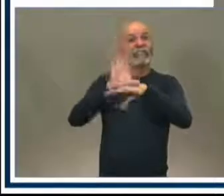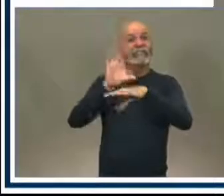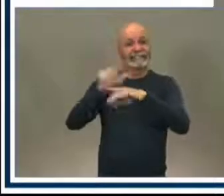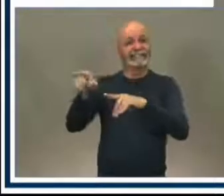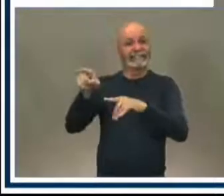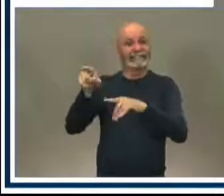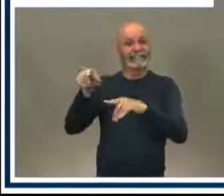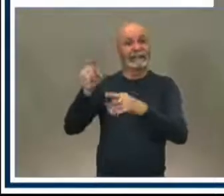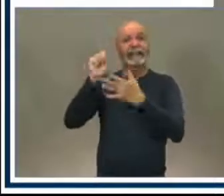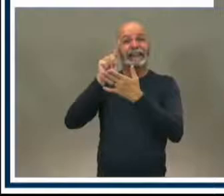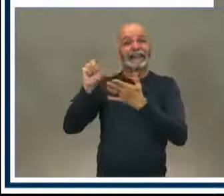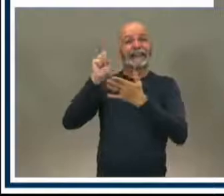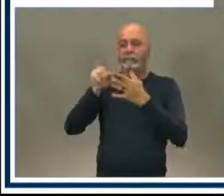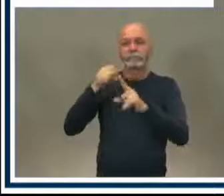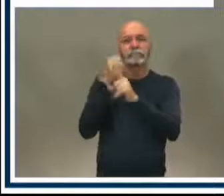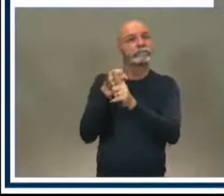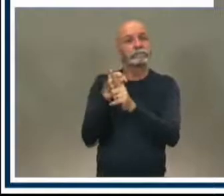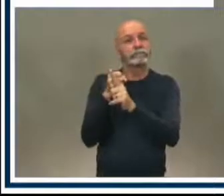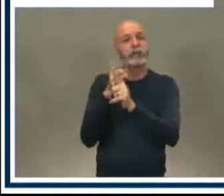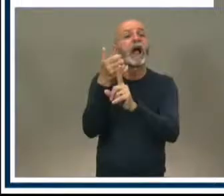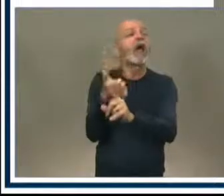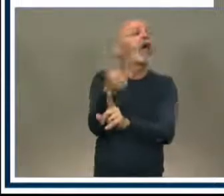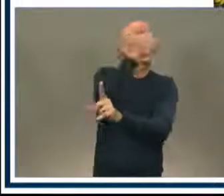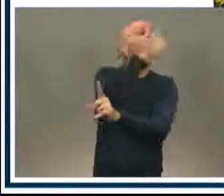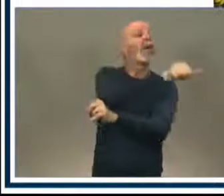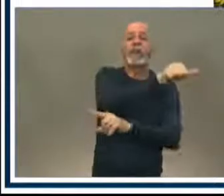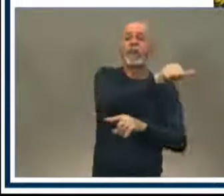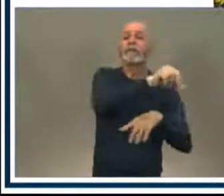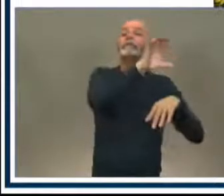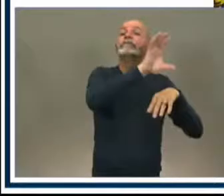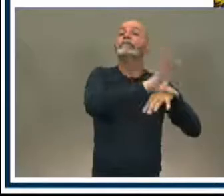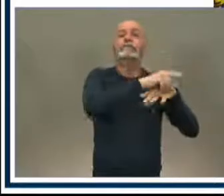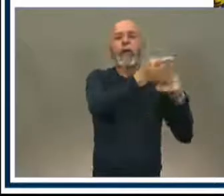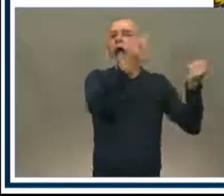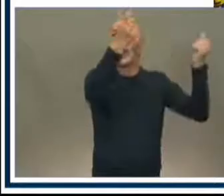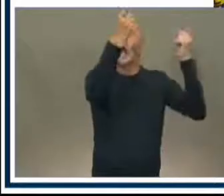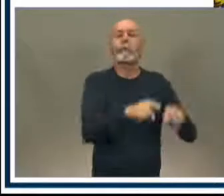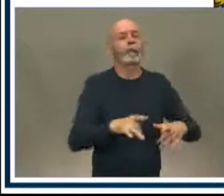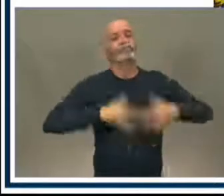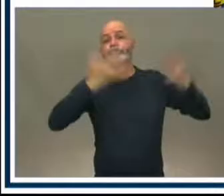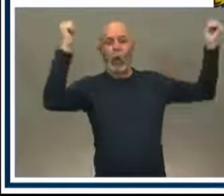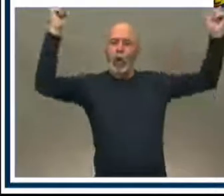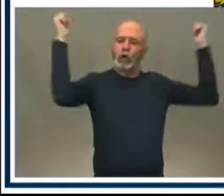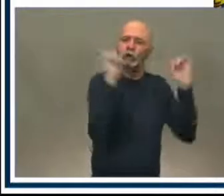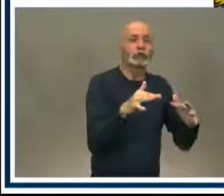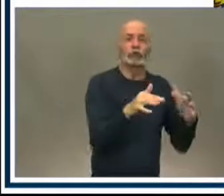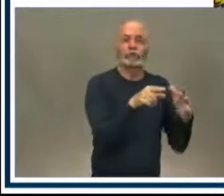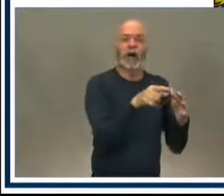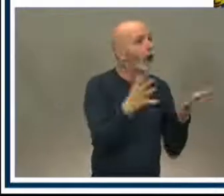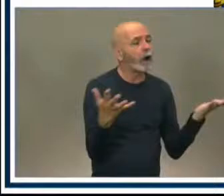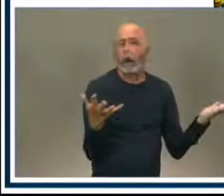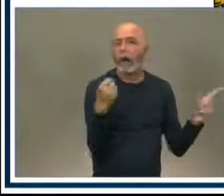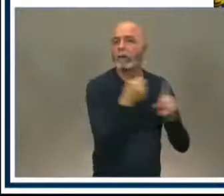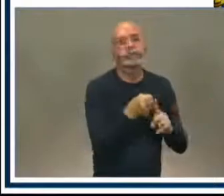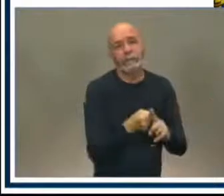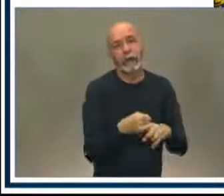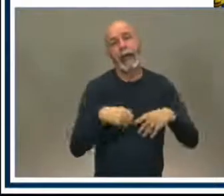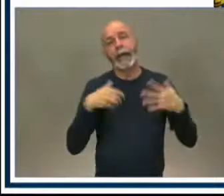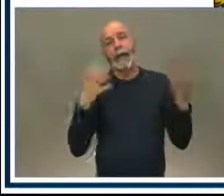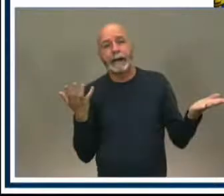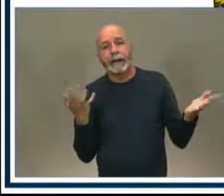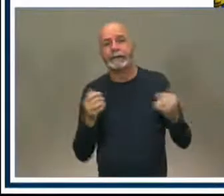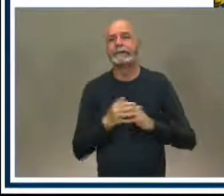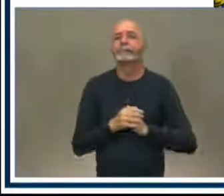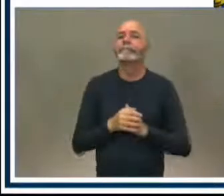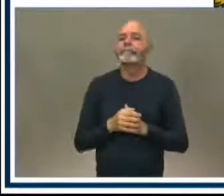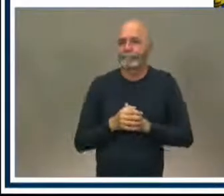is a different set of circumstances that is happening. You said the communities are cooperating. You used the same language when in